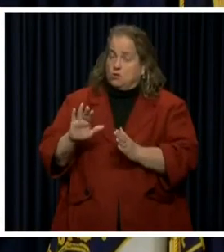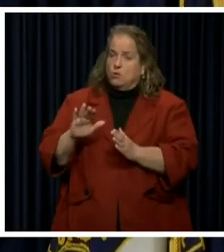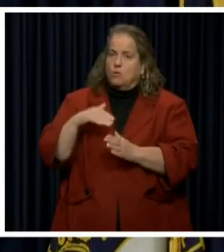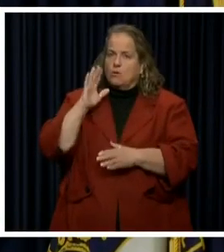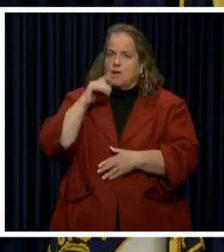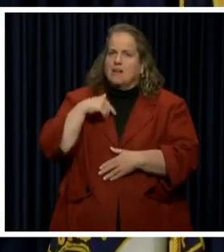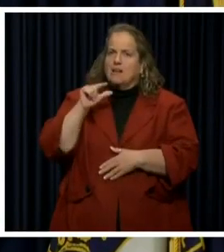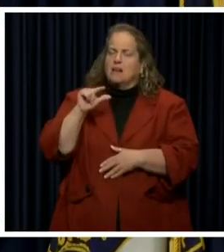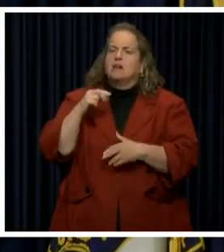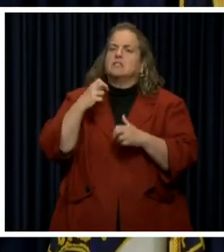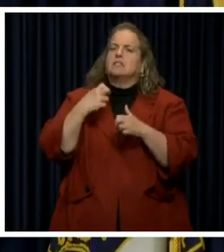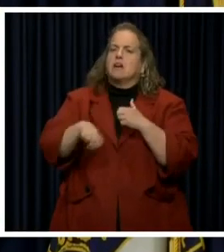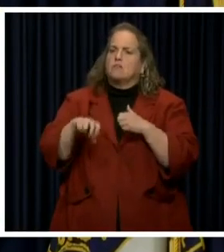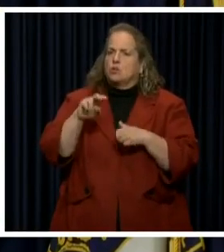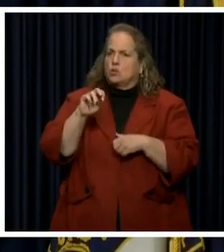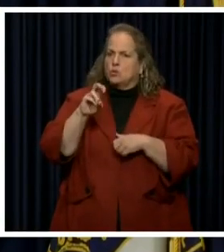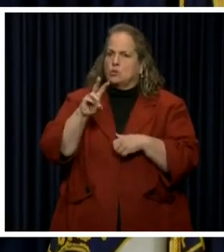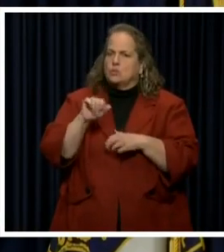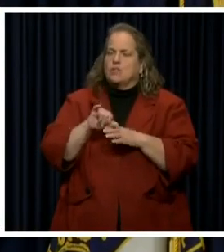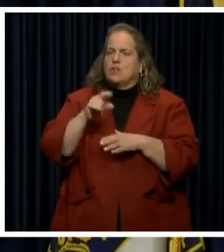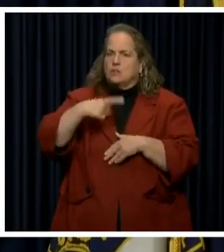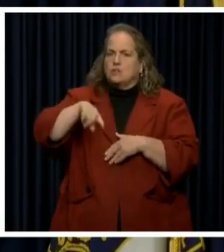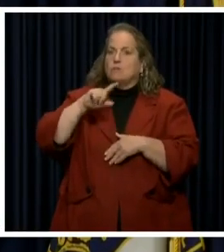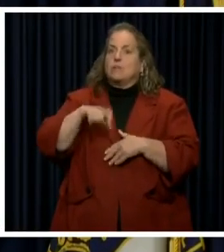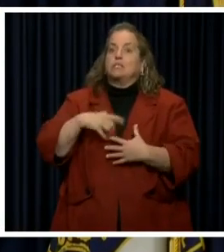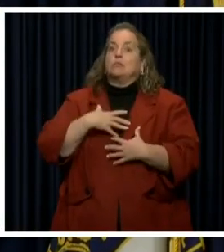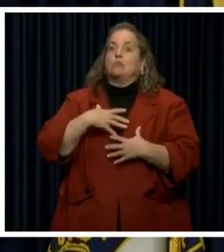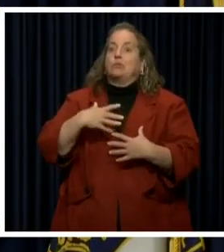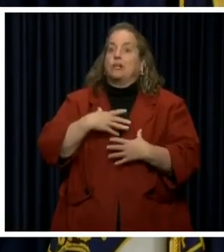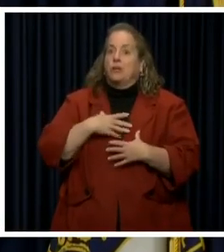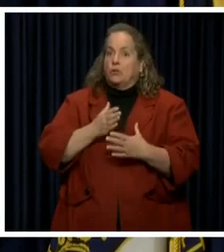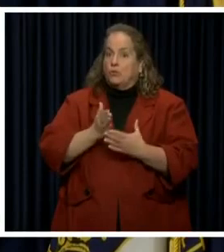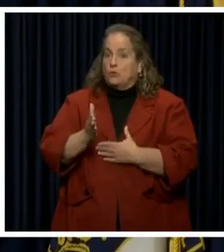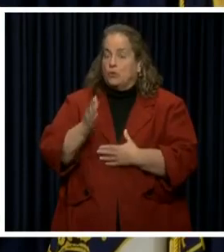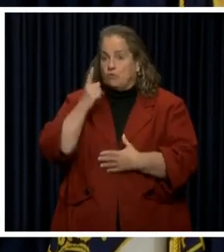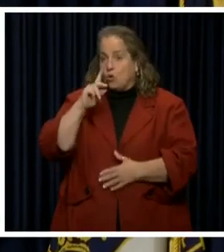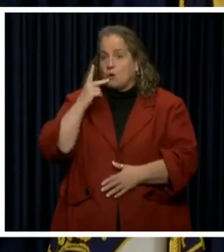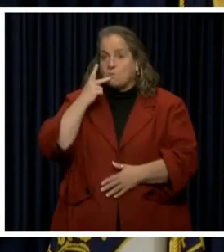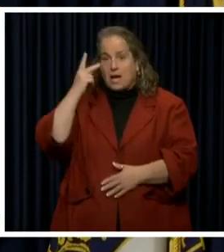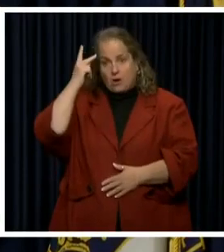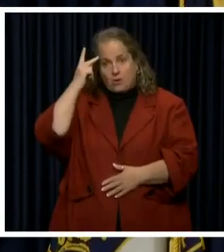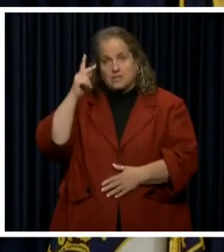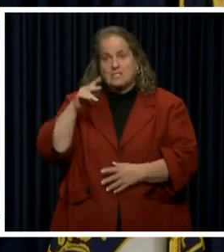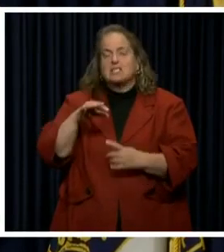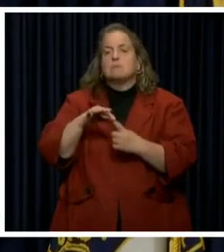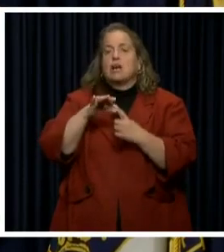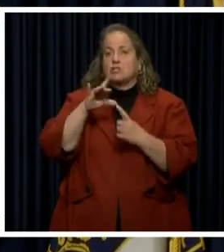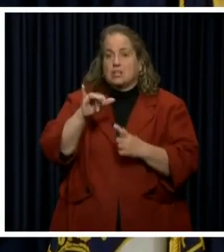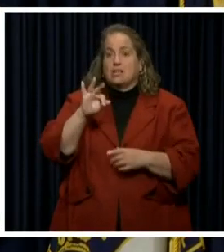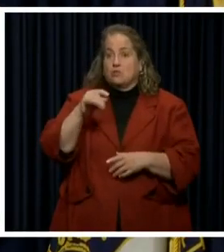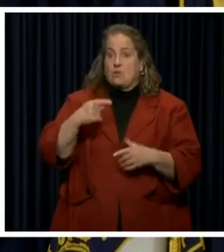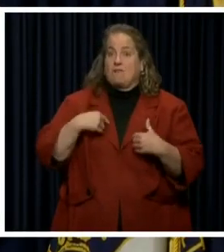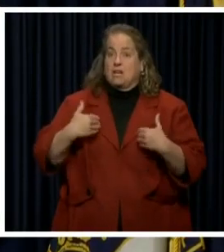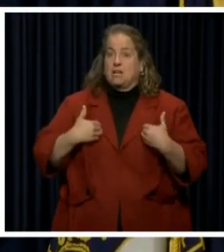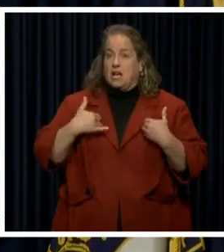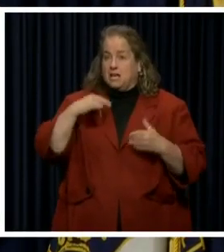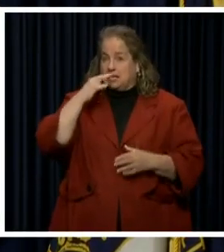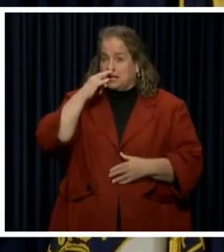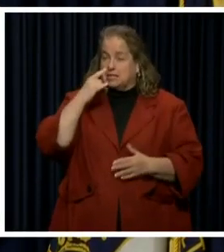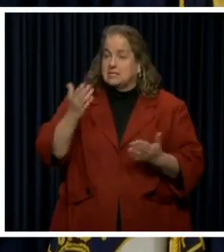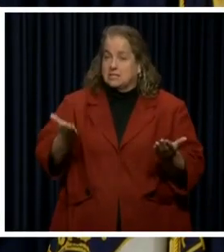little bit of tough news that we got to breathe through. And so for parents at home, especially if you've got some young kids